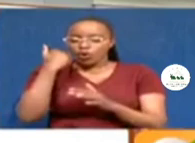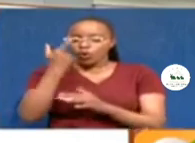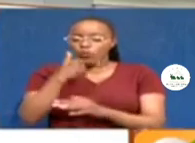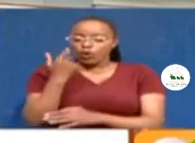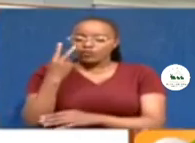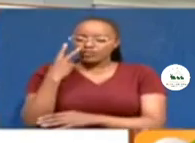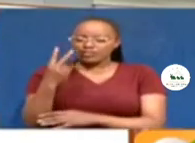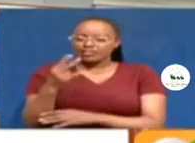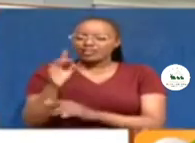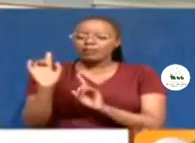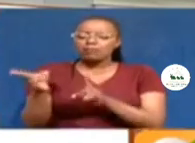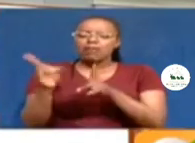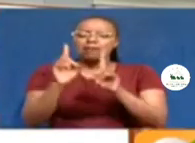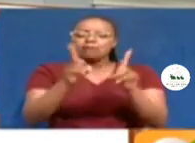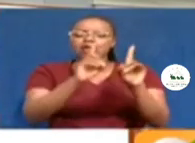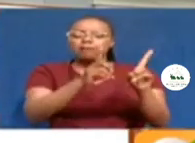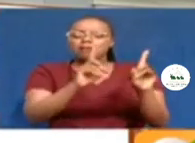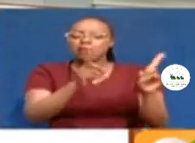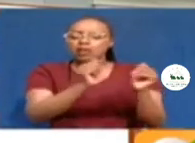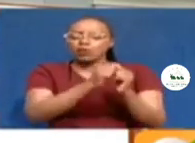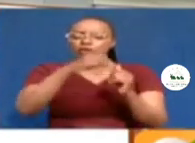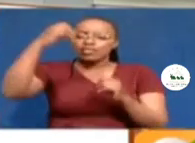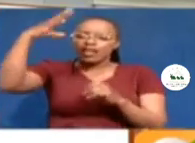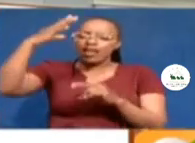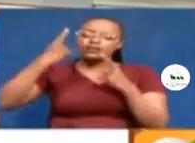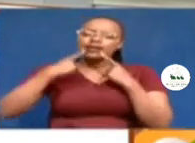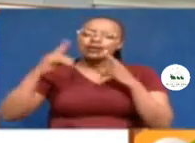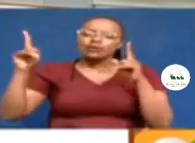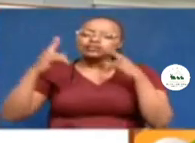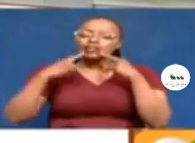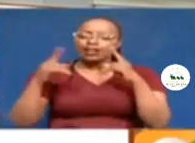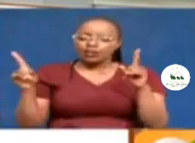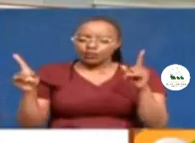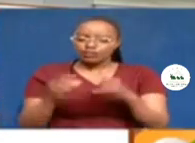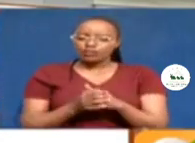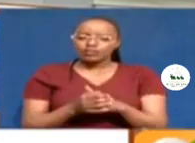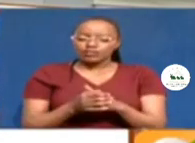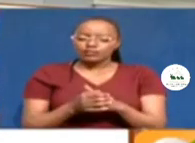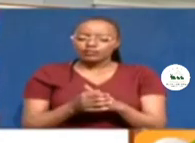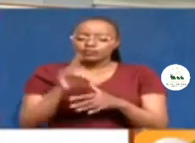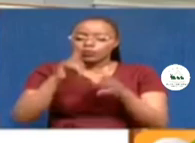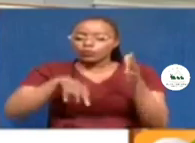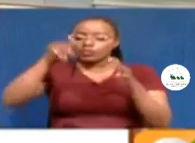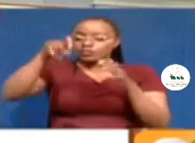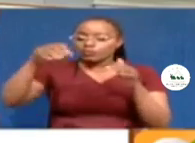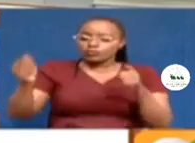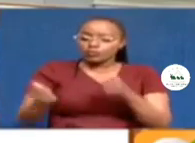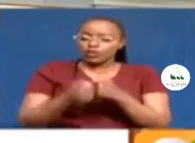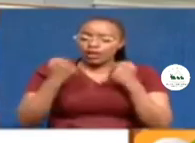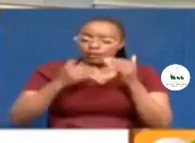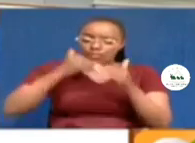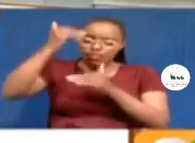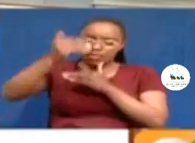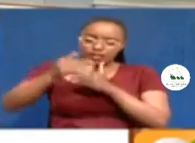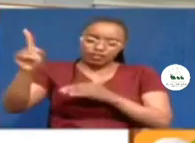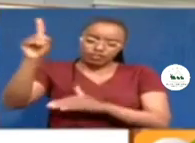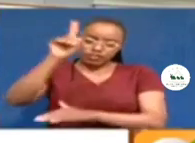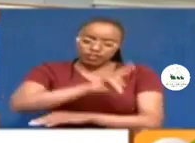see going around in the night, announcing what should happen the next